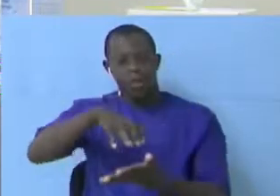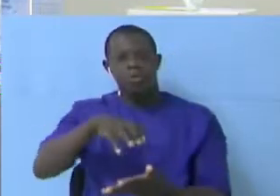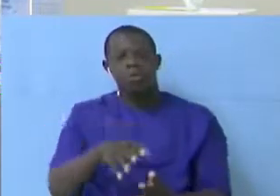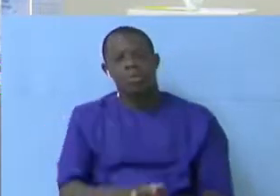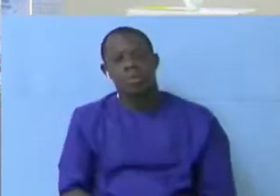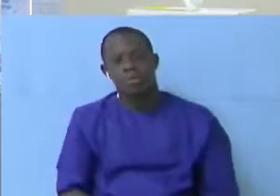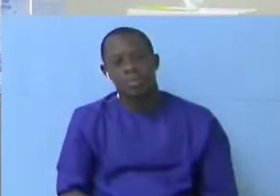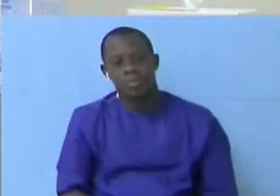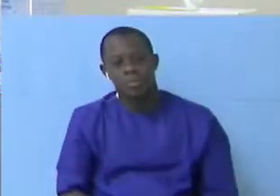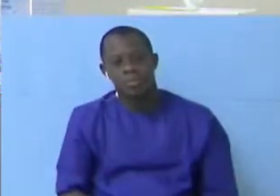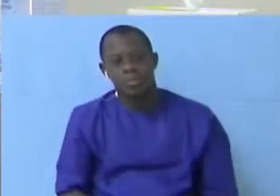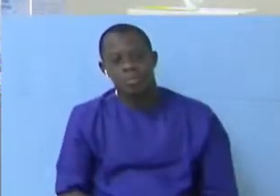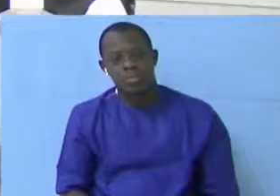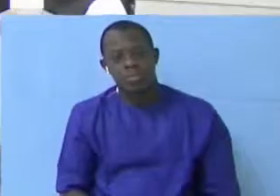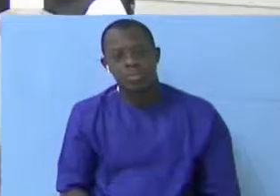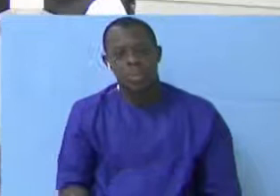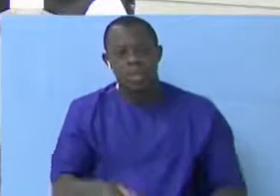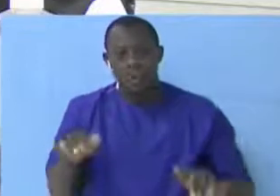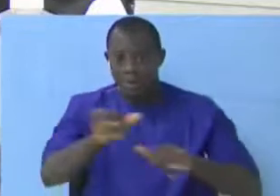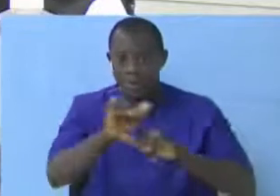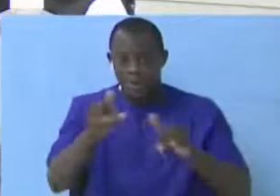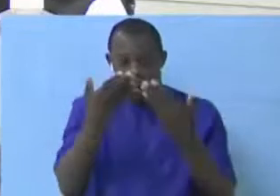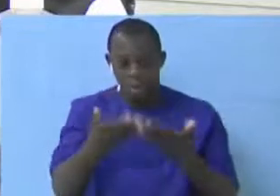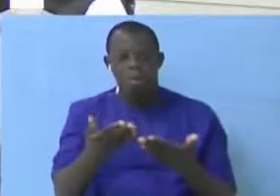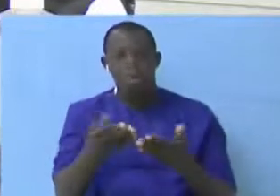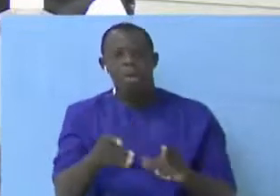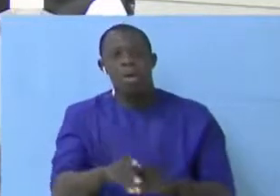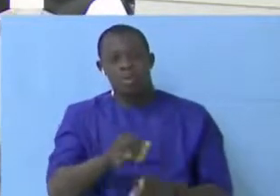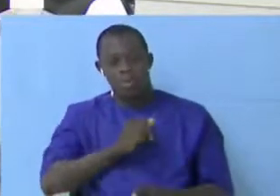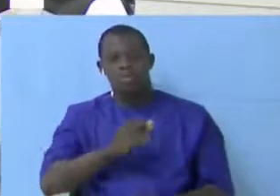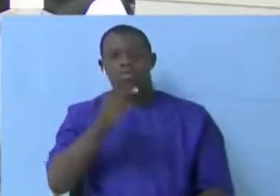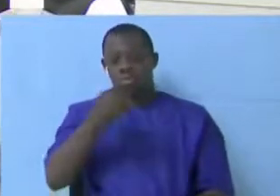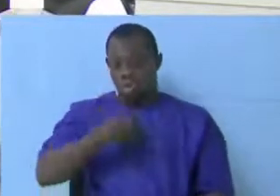believe to this day, because I told him I had yours. I'm waiting for that of God.